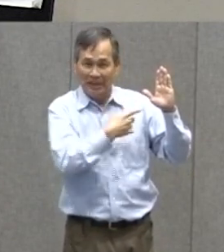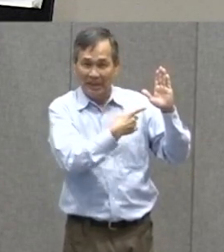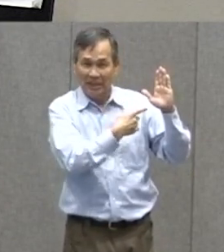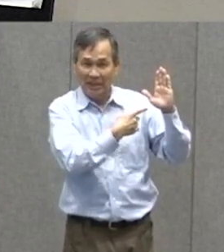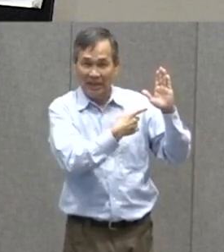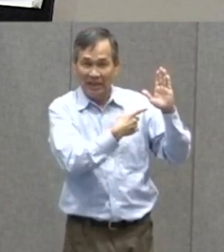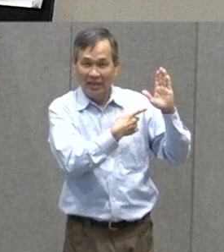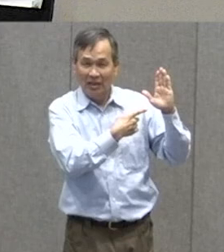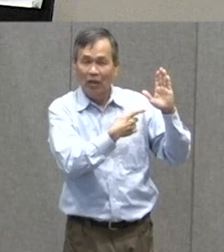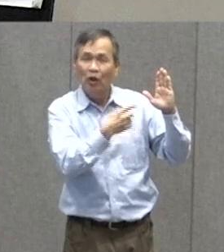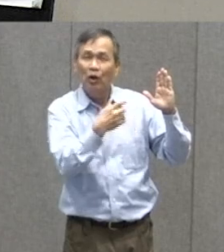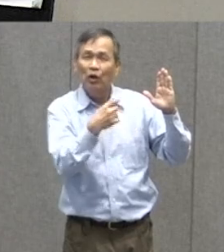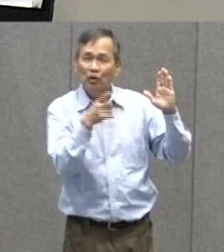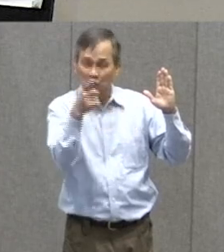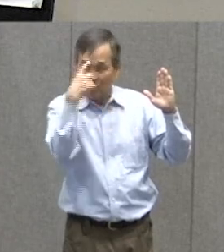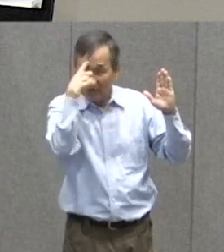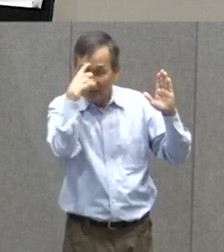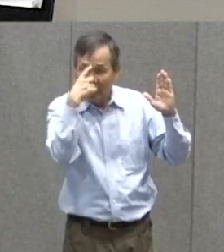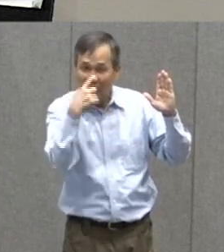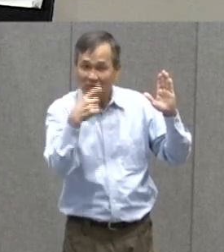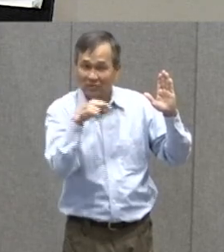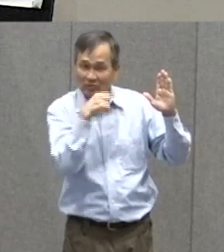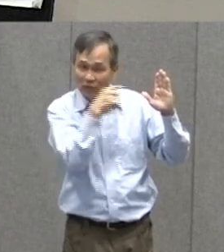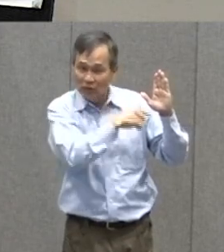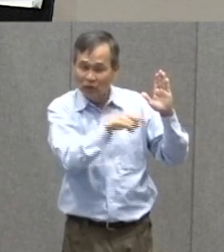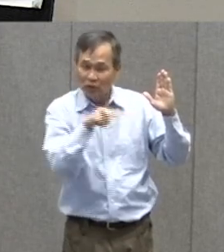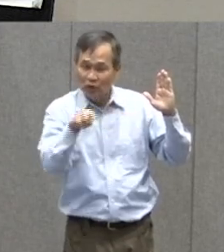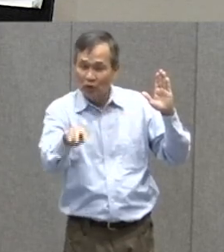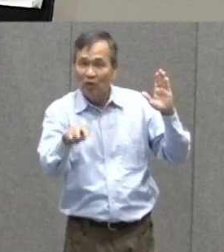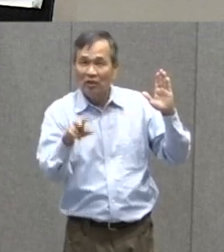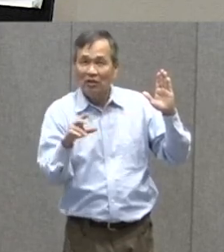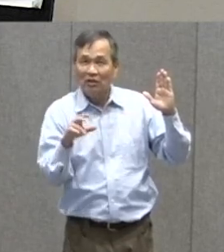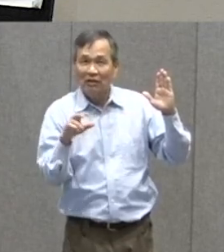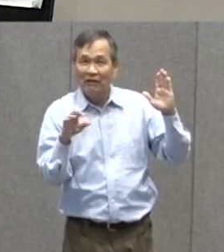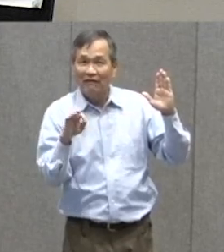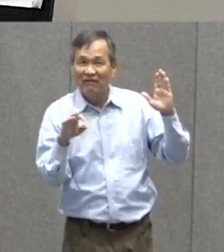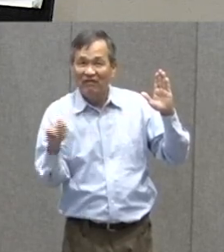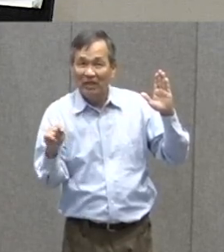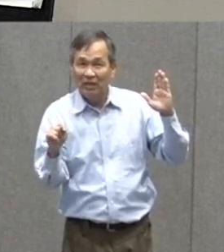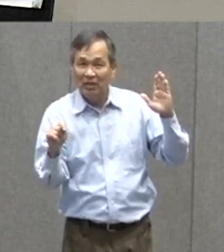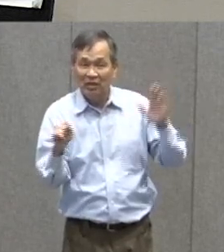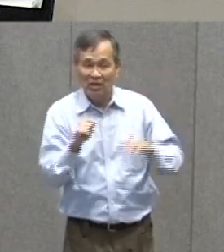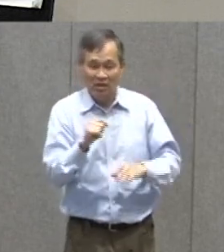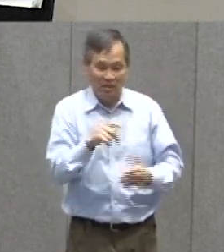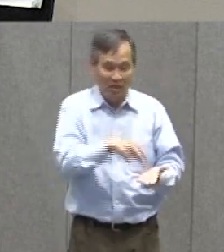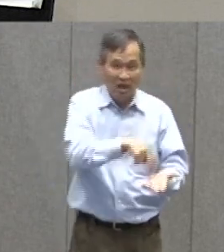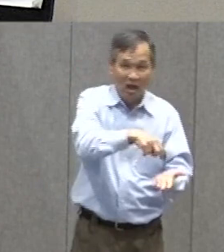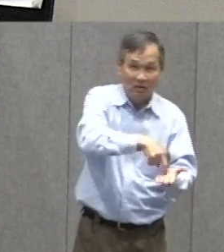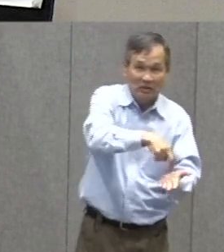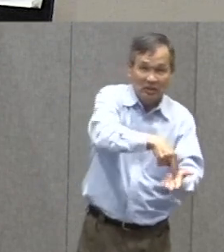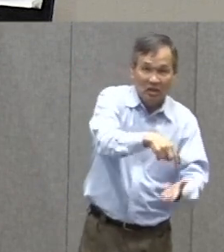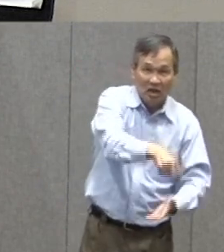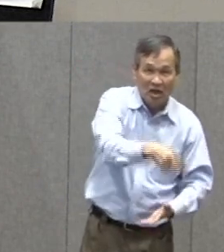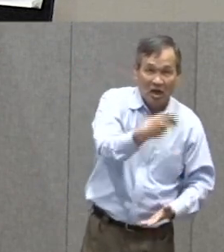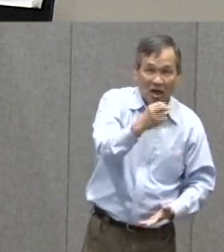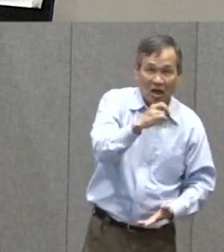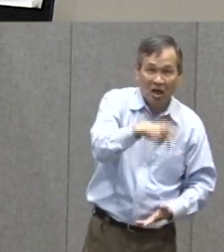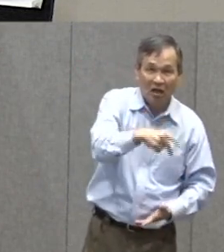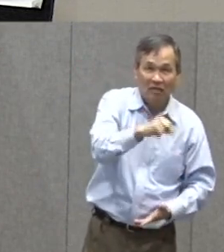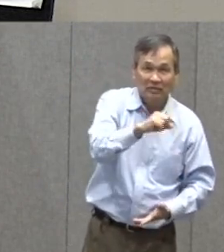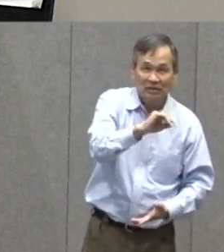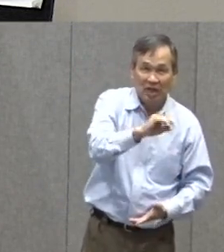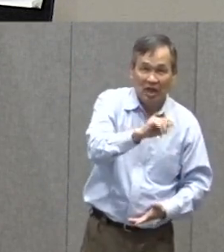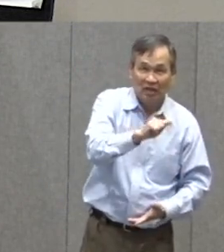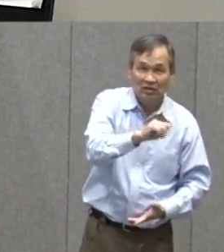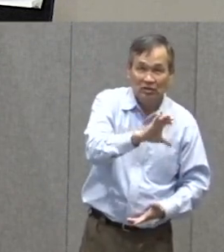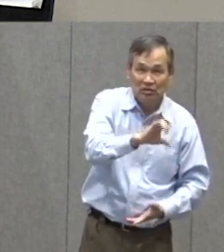think she's looking at? Her feet, the hopscotch, maybe she's counting to see how